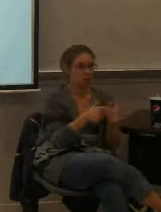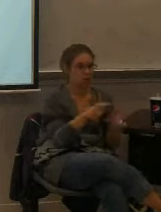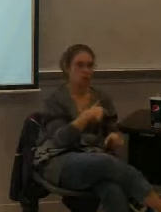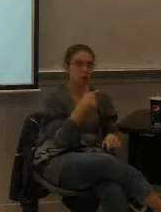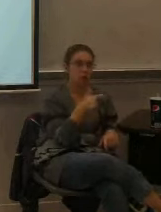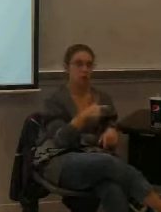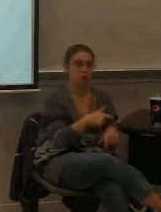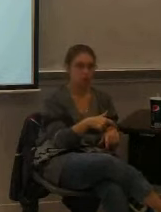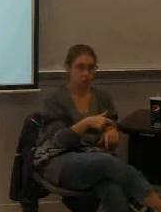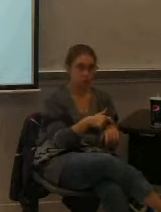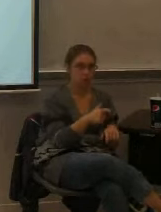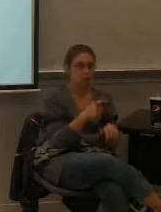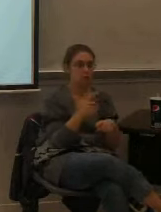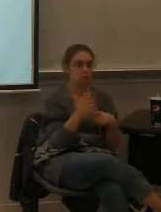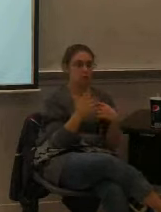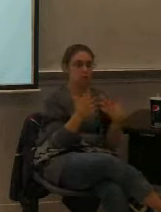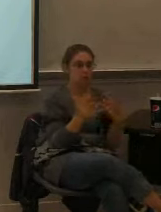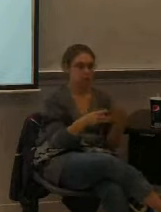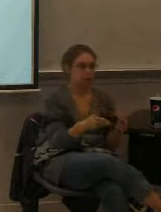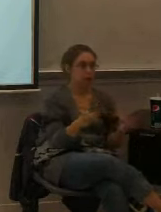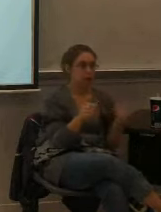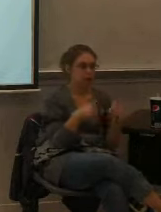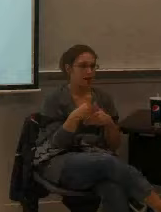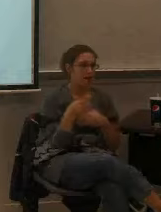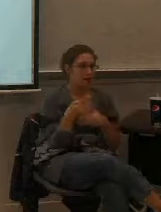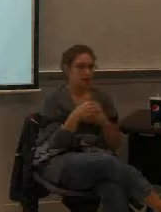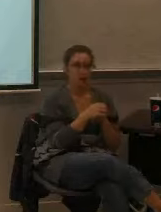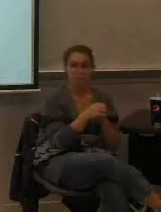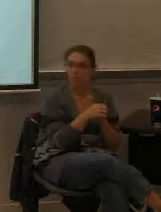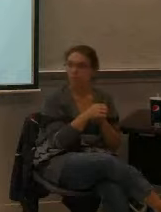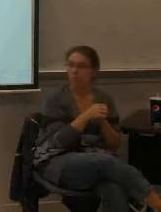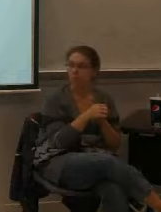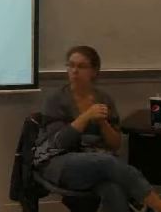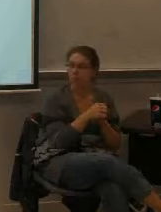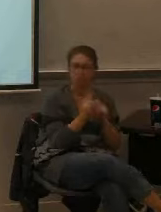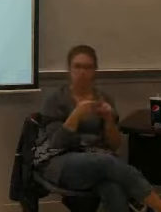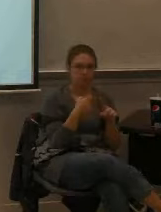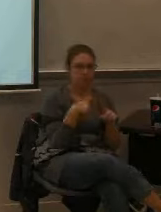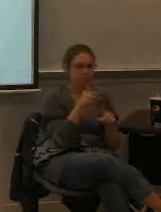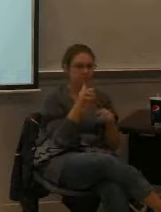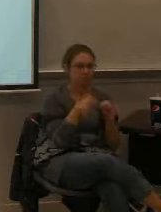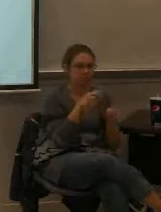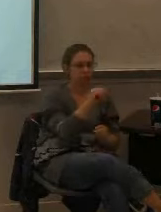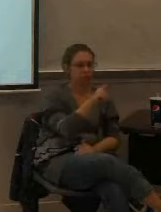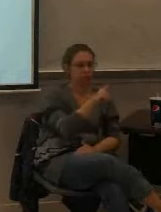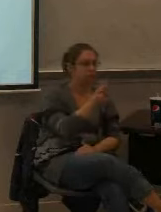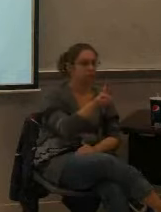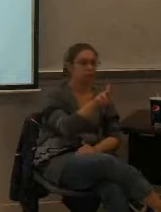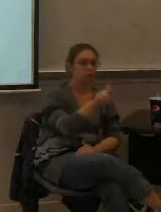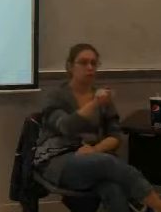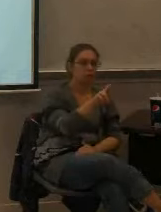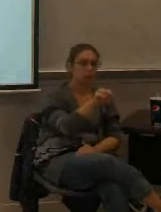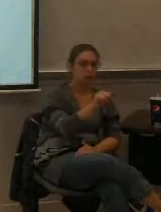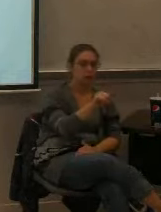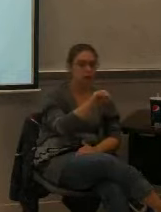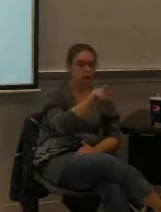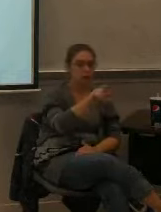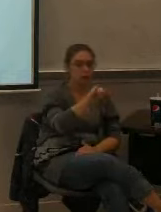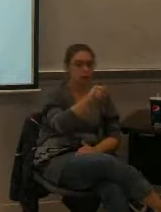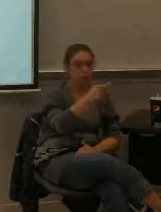long time. It gets mixed in the system, it's going to take a long time to get out. And when we talk about ultra oligotrophic lakes, we're talking